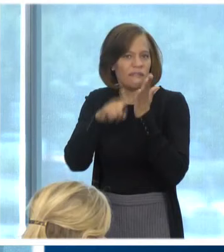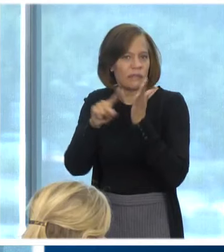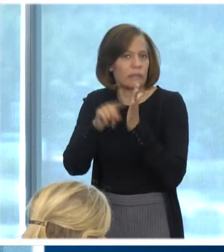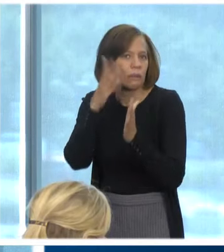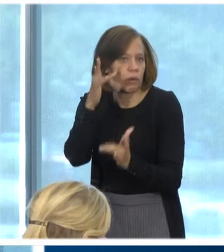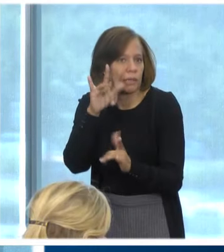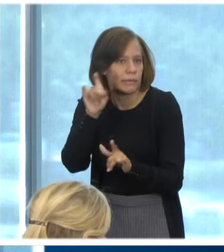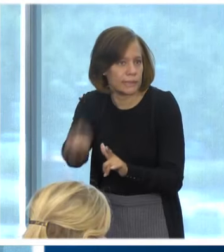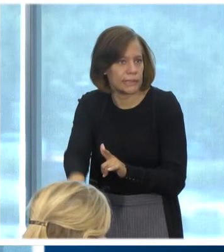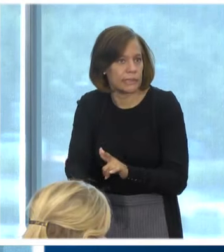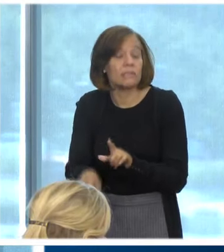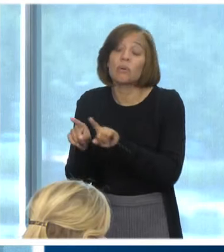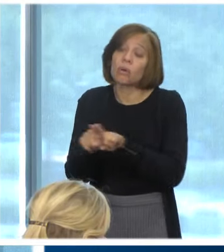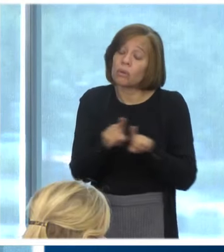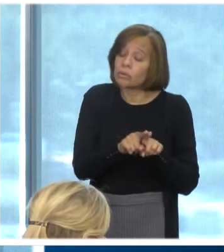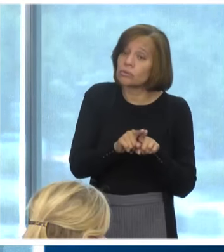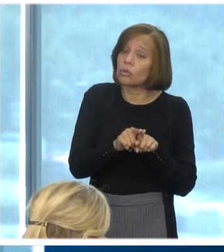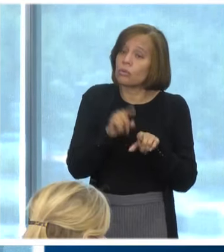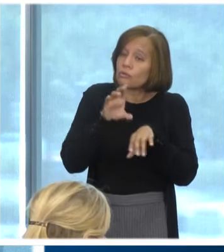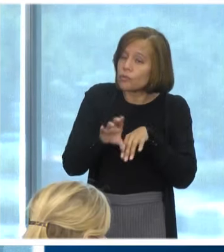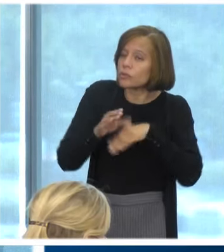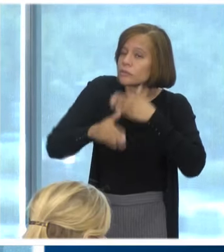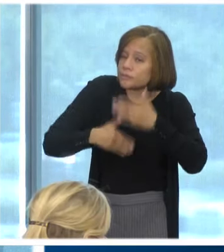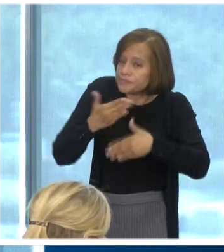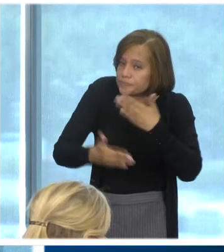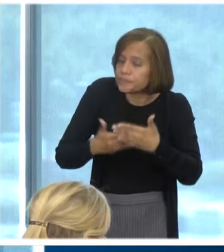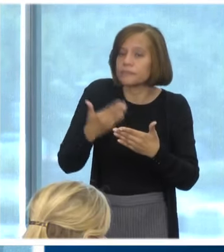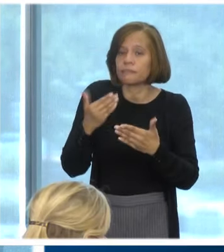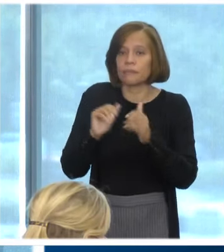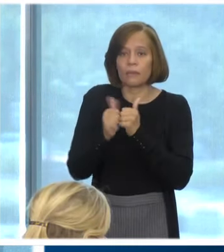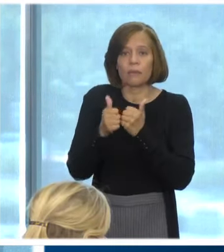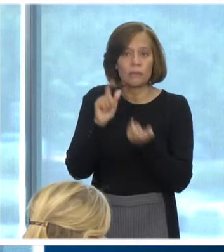force continuums currently in use and changes that might be sought.